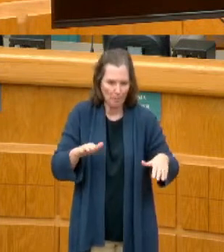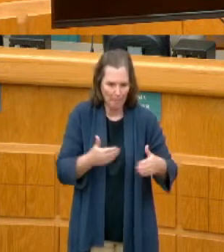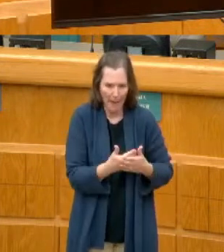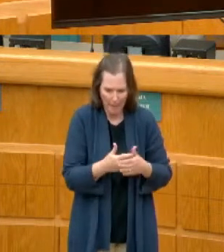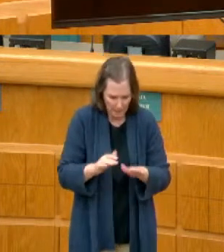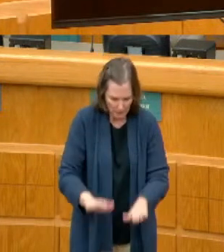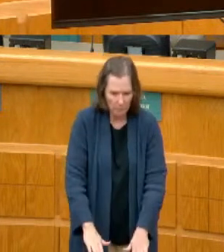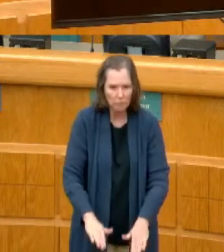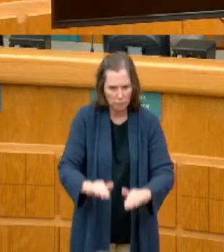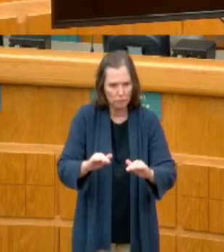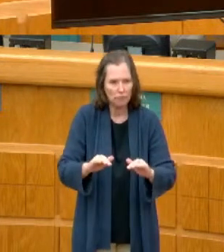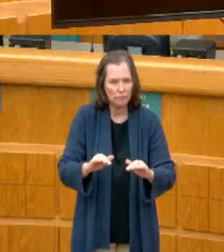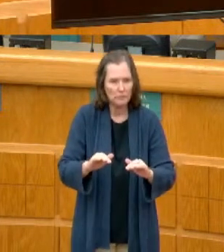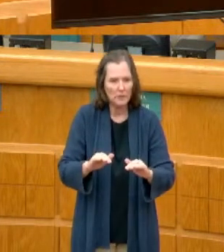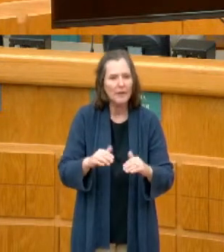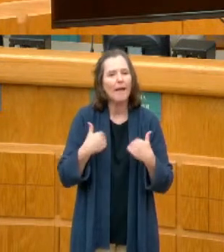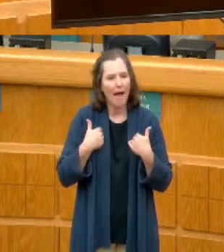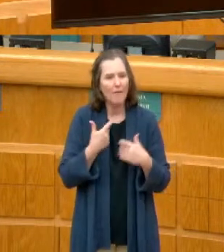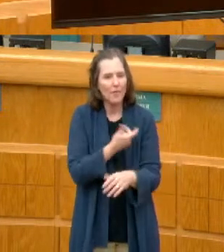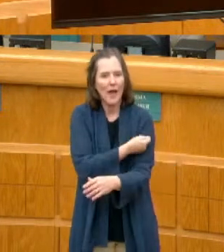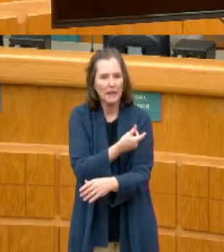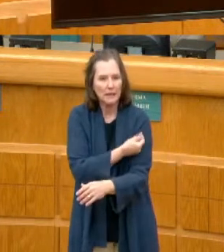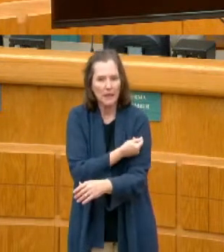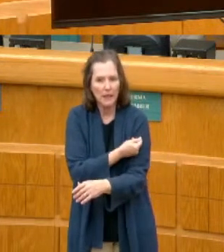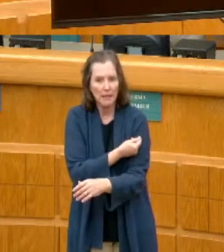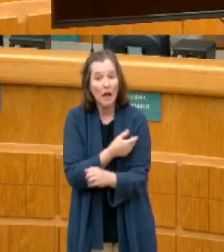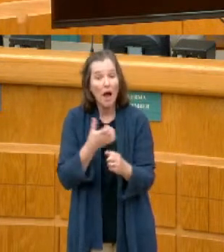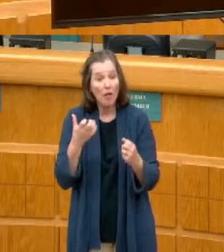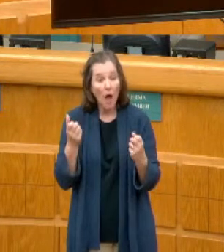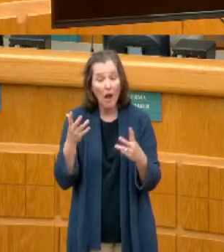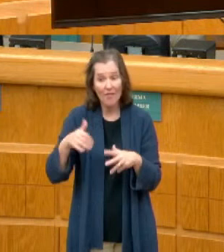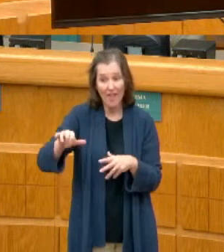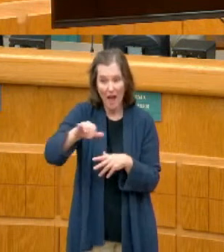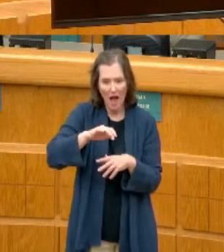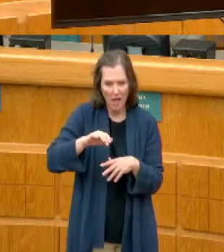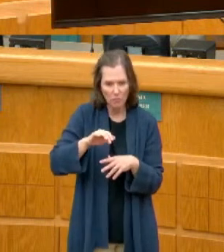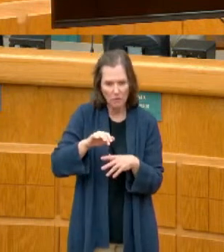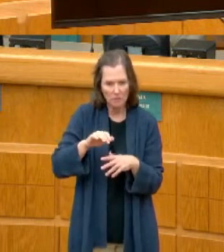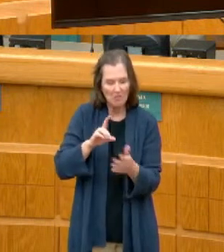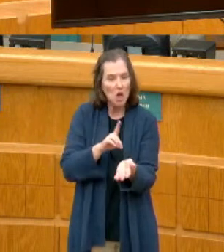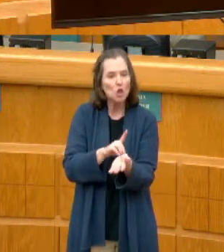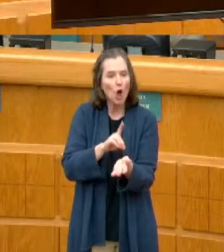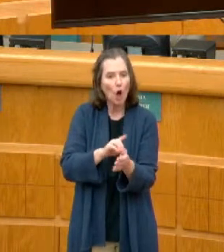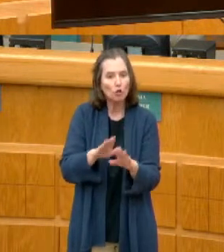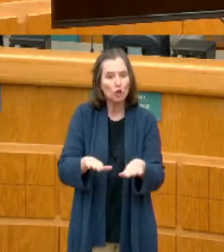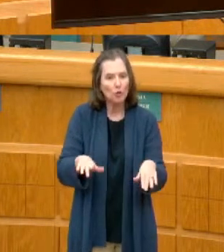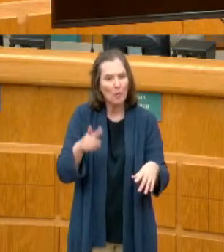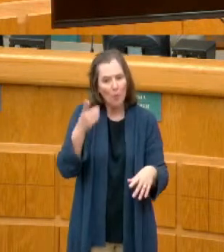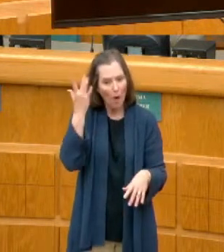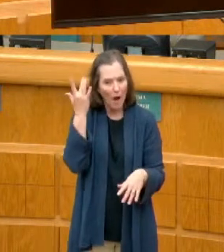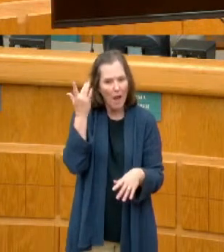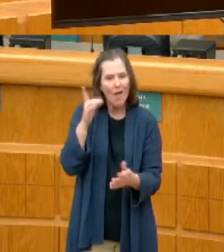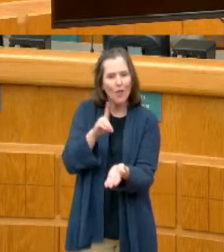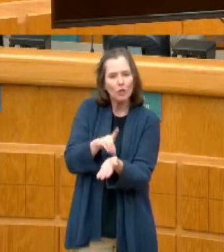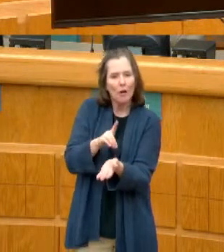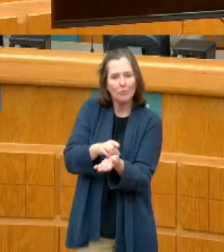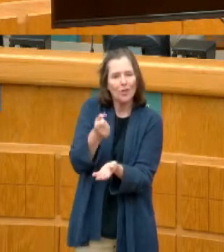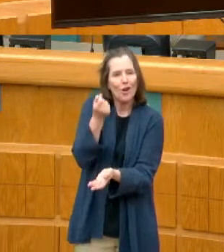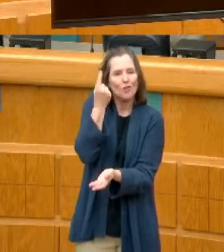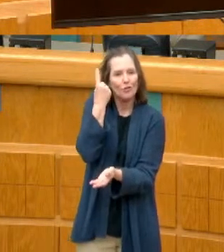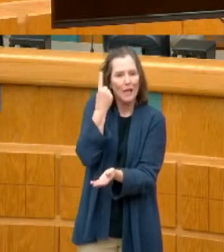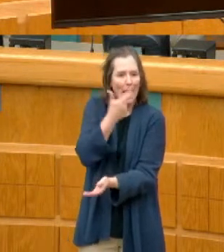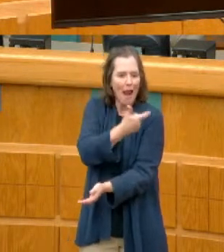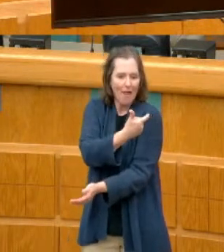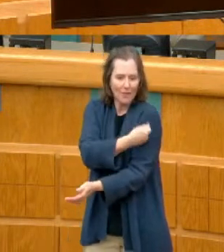physicians' kids because they know how protective and effective it is and how safe.